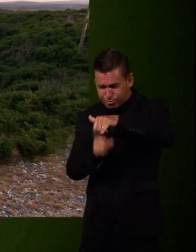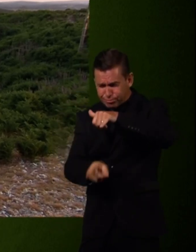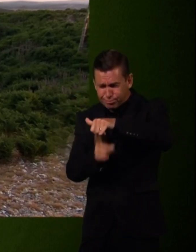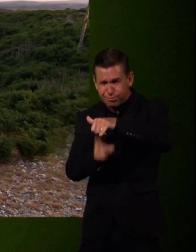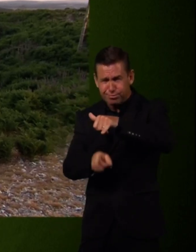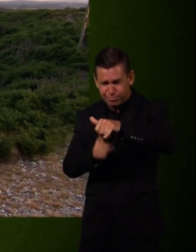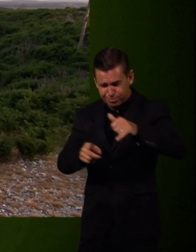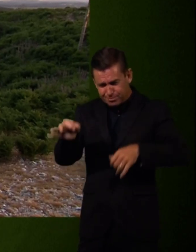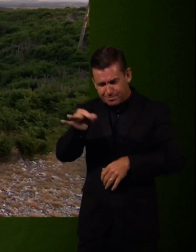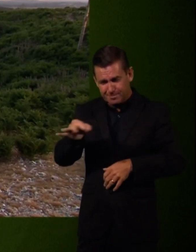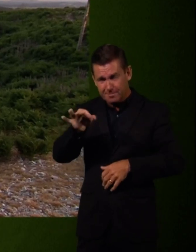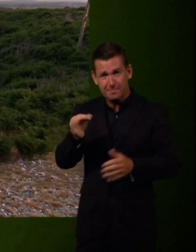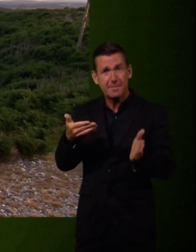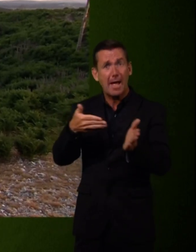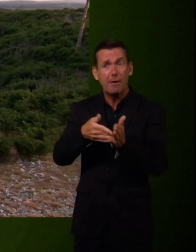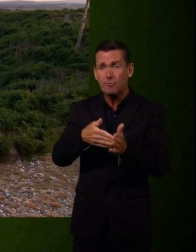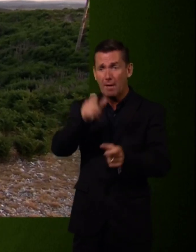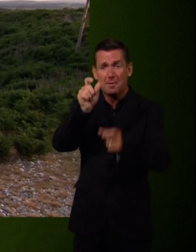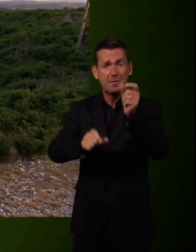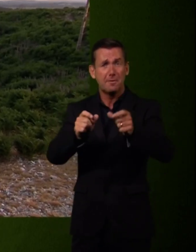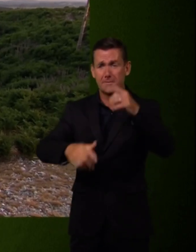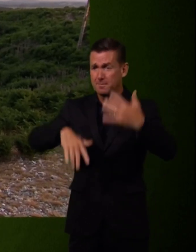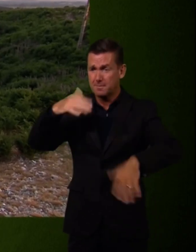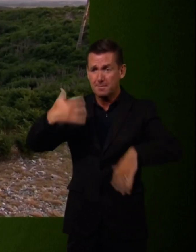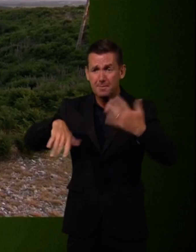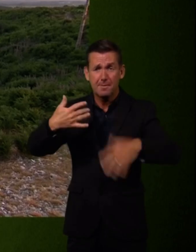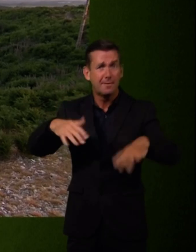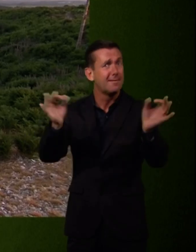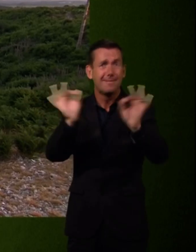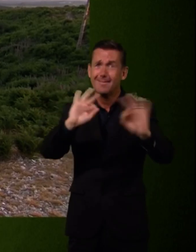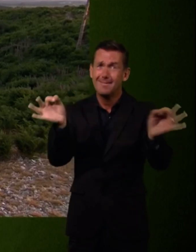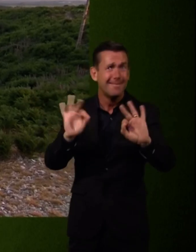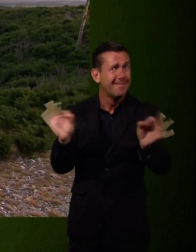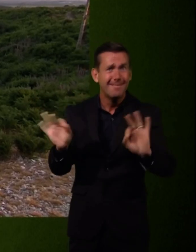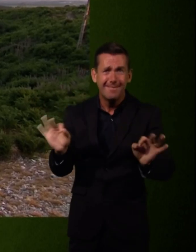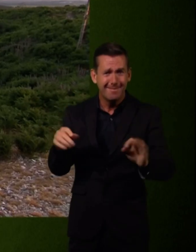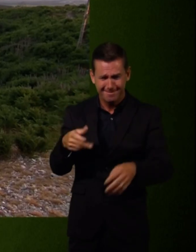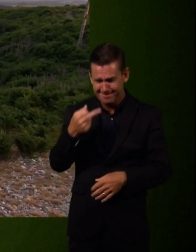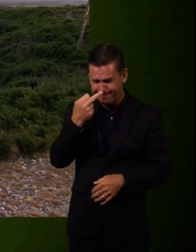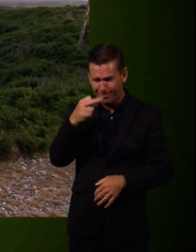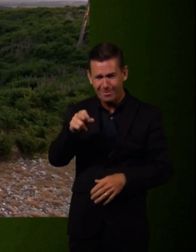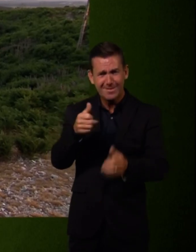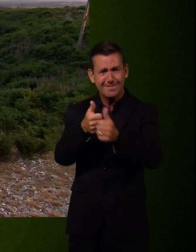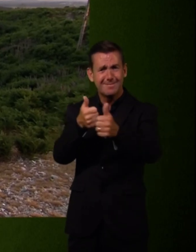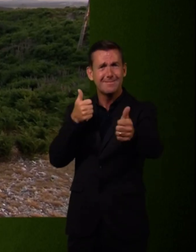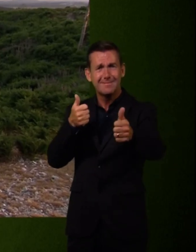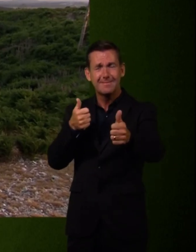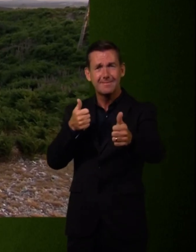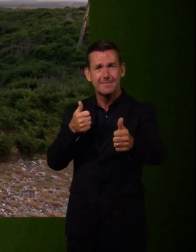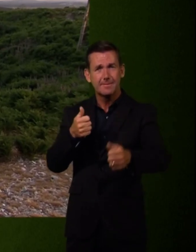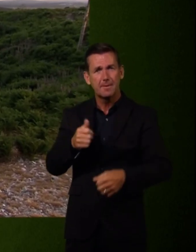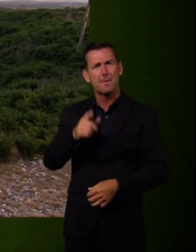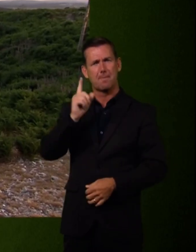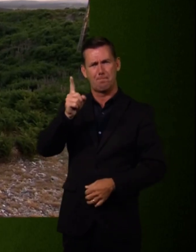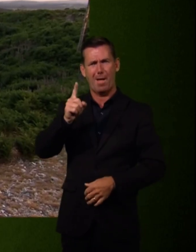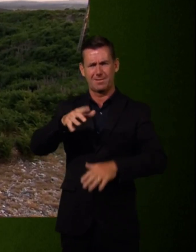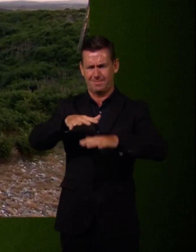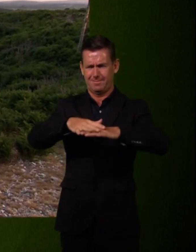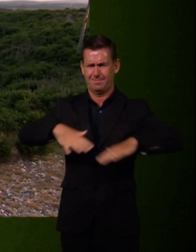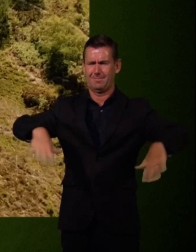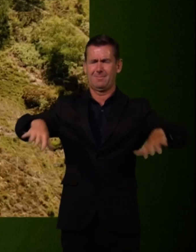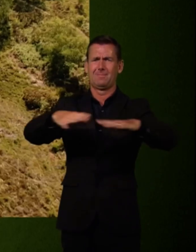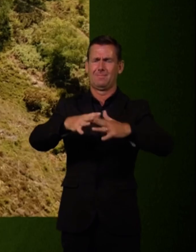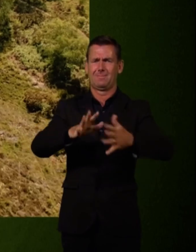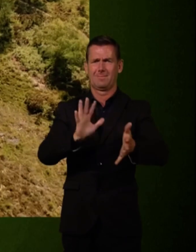more unbelievable is nobody was hurt in that attack. But the landscape was